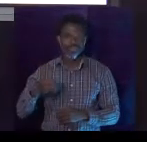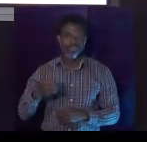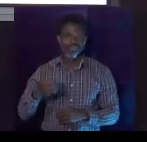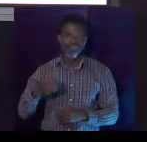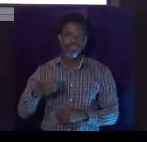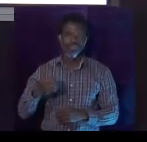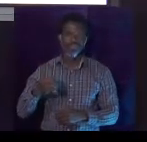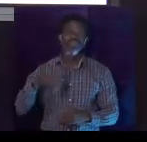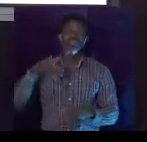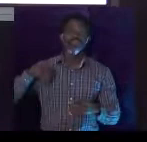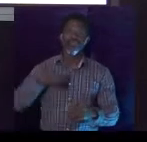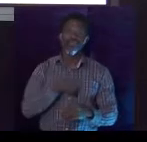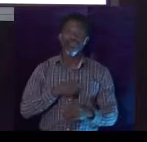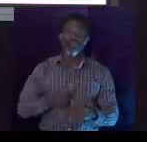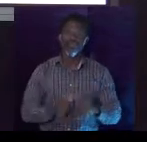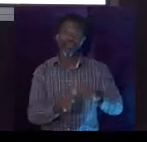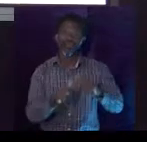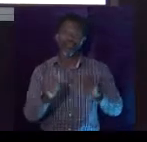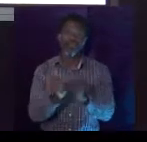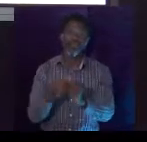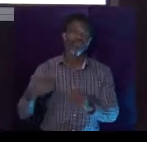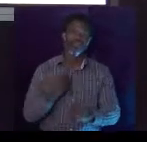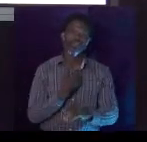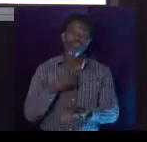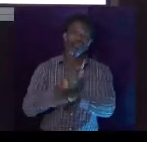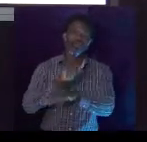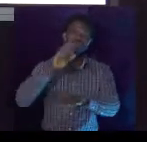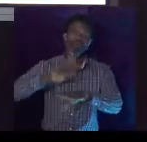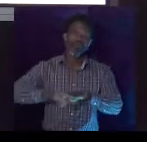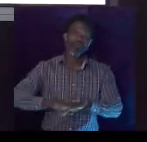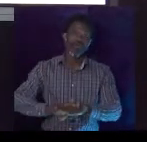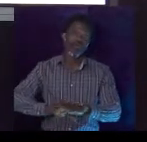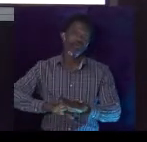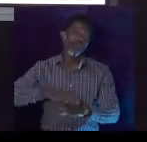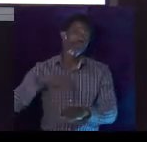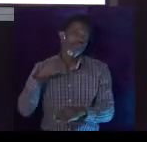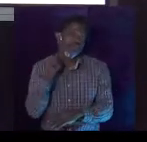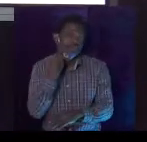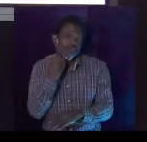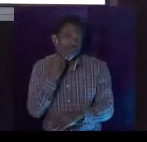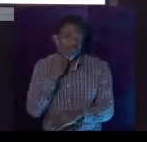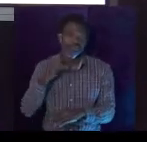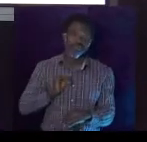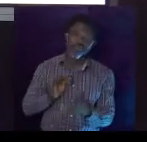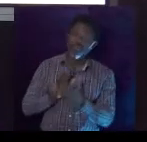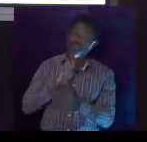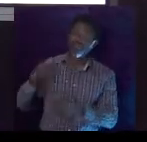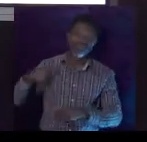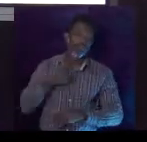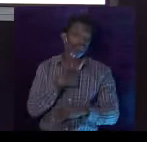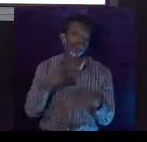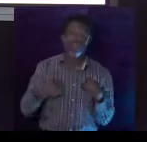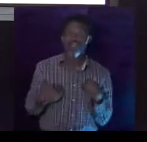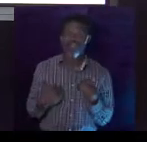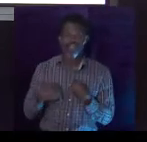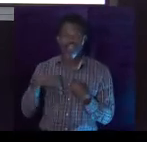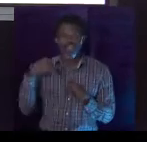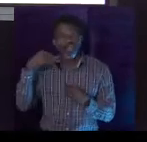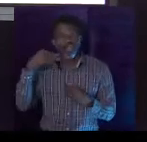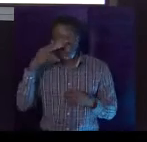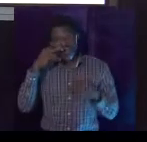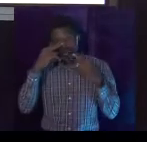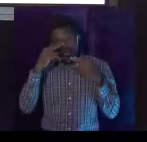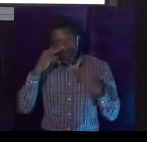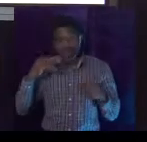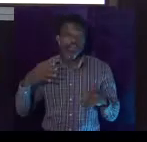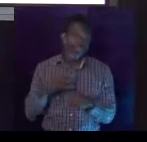will continue with our work on temperatures. I believe you had fun testing and guessing the